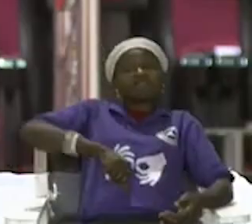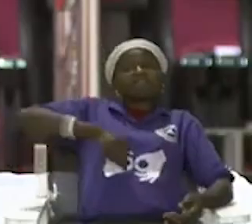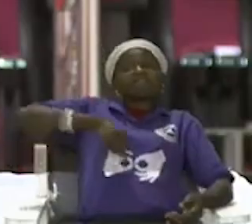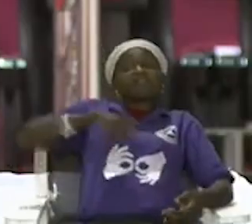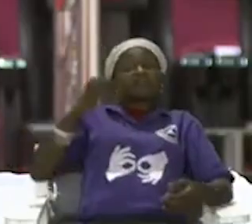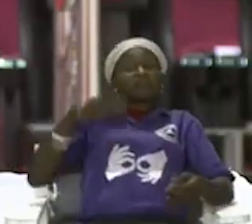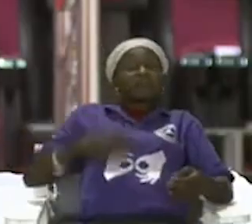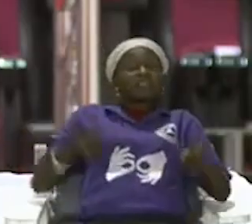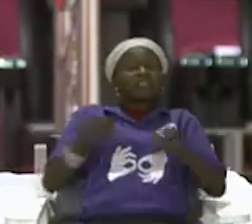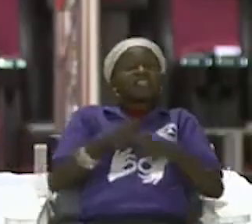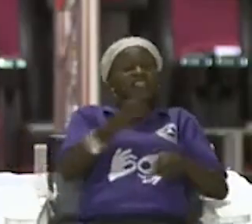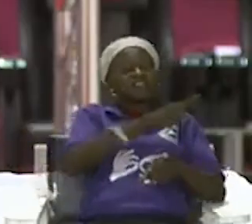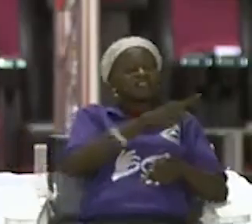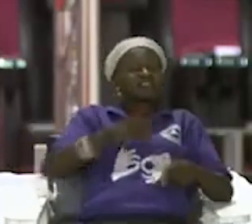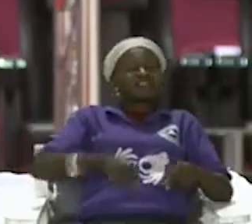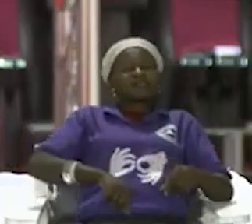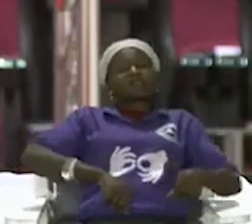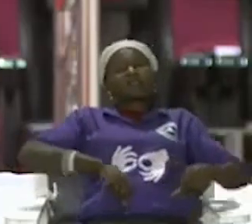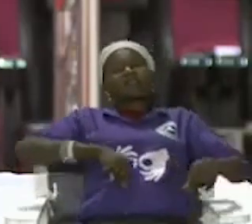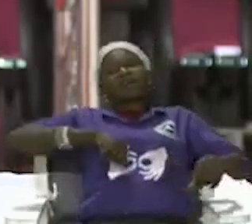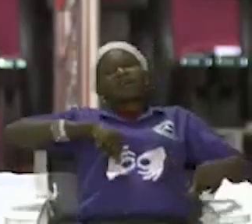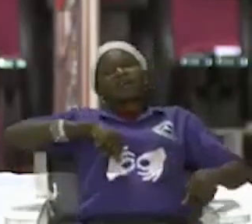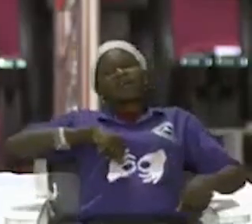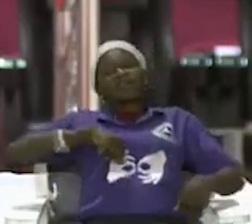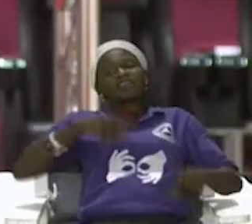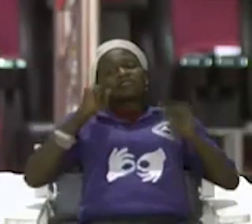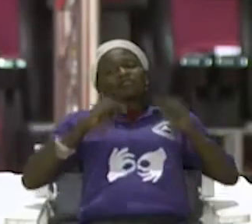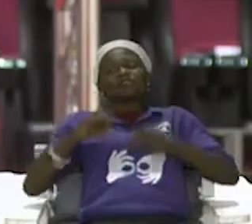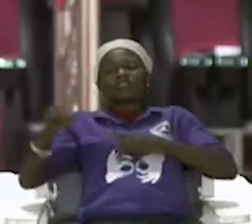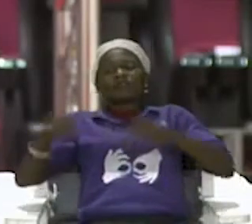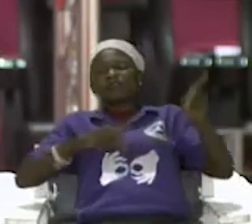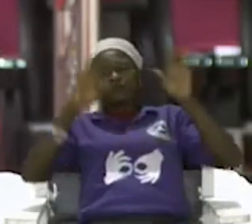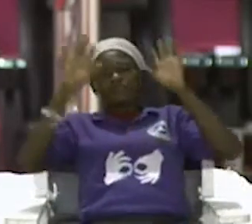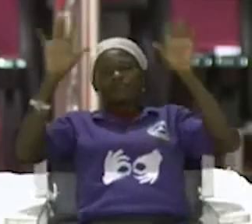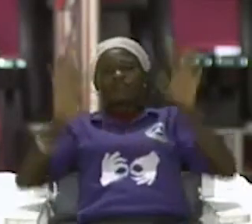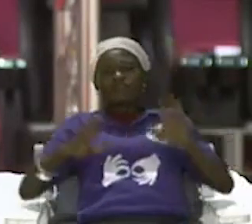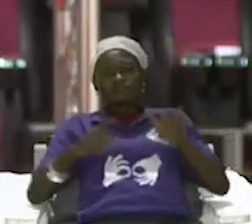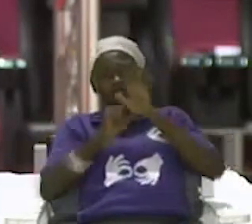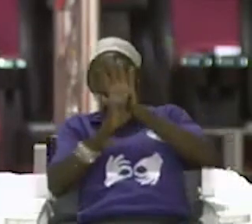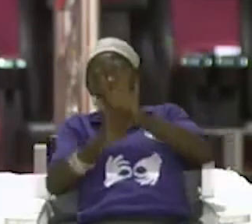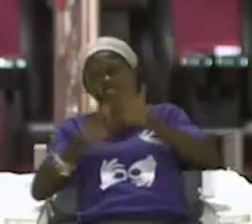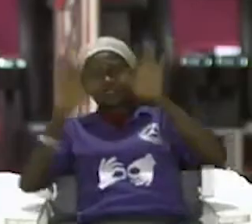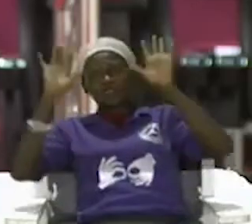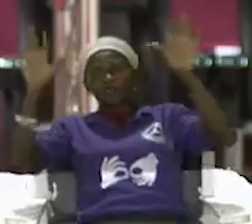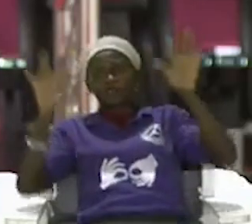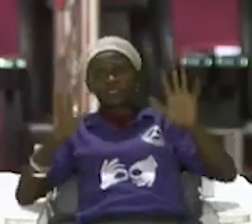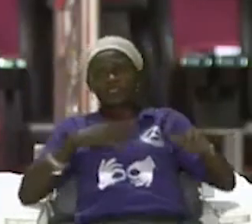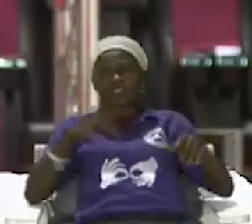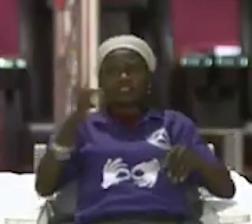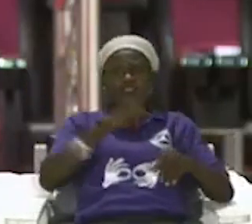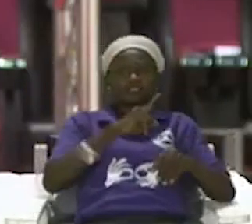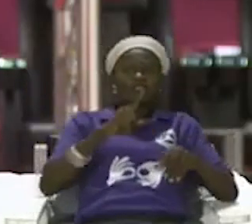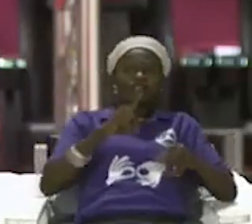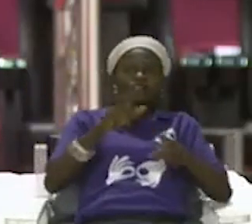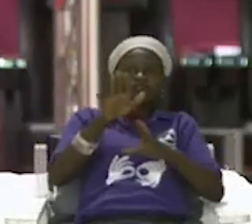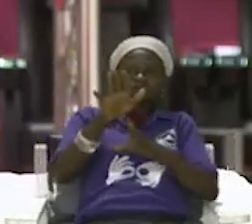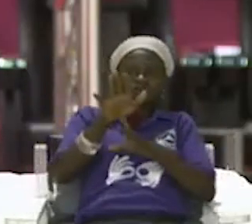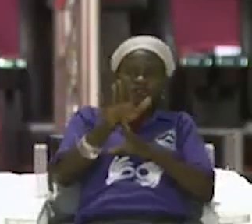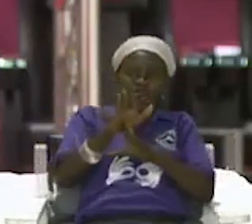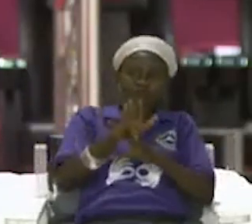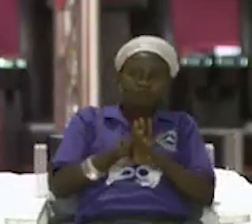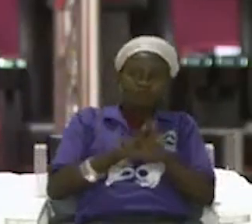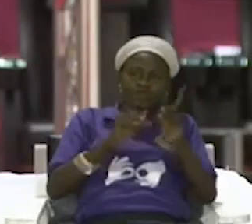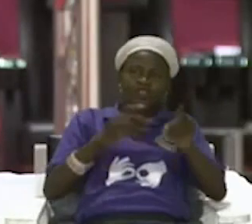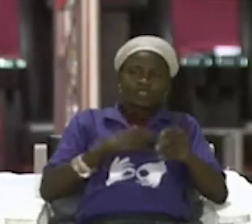you, you can perform miracles, signs, and wonders, and you slow down and you